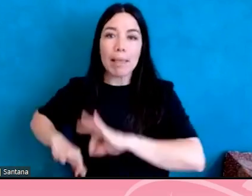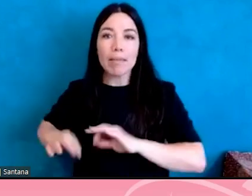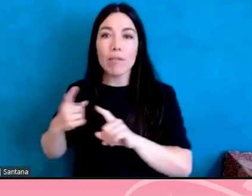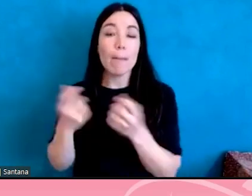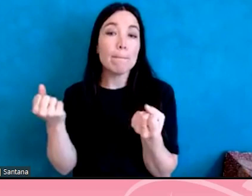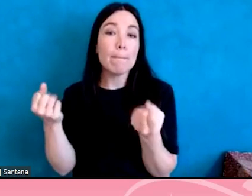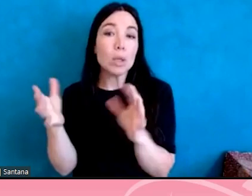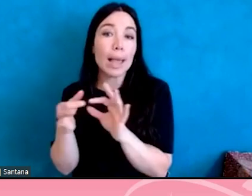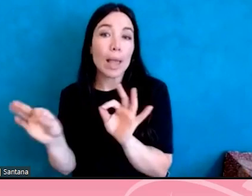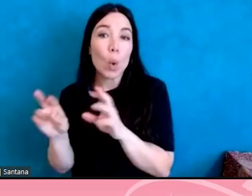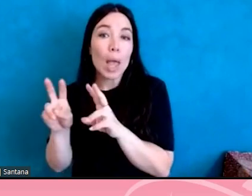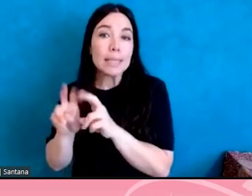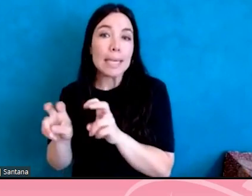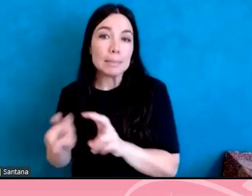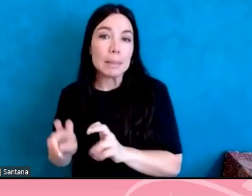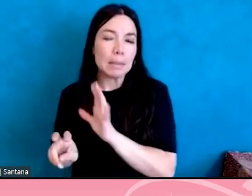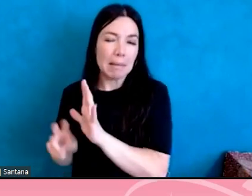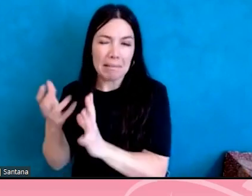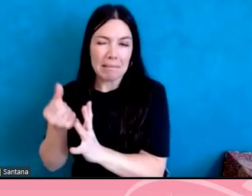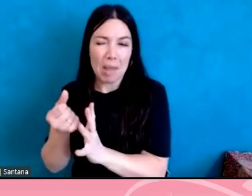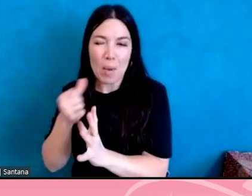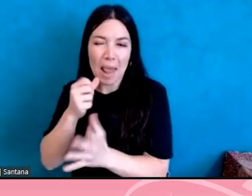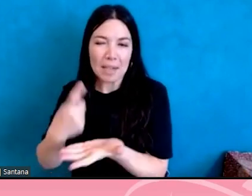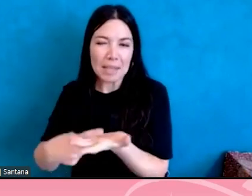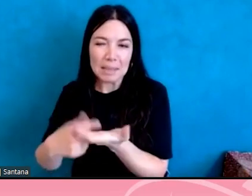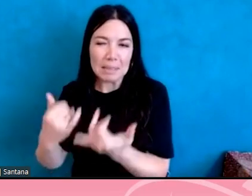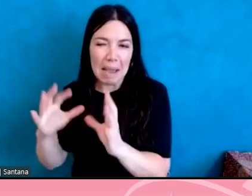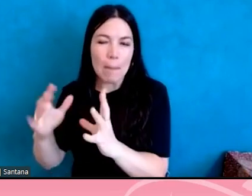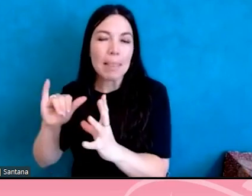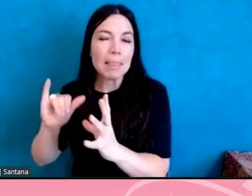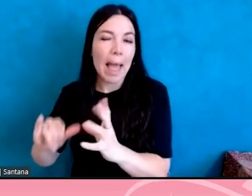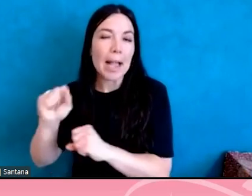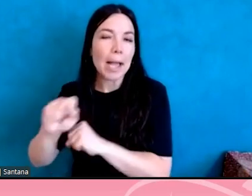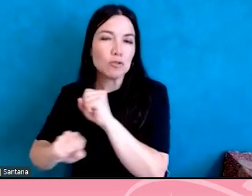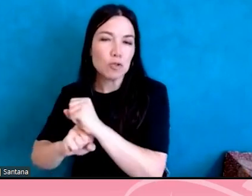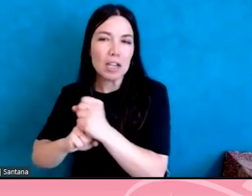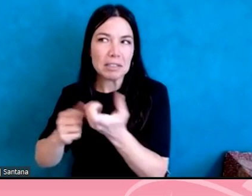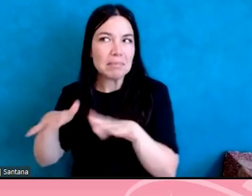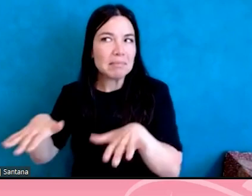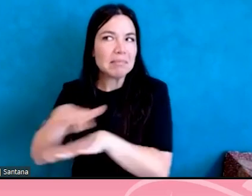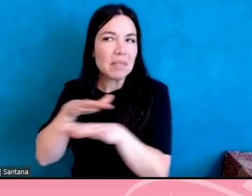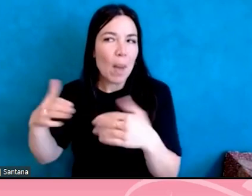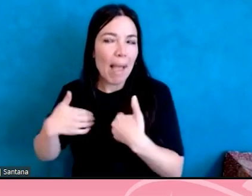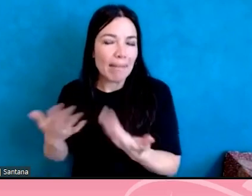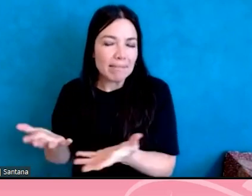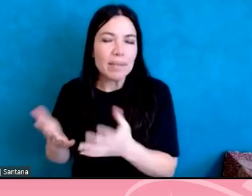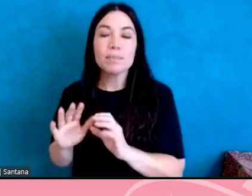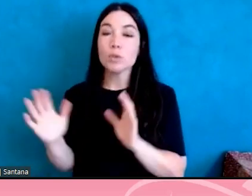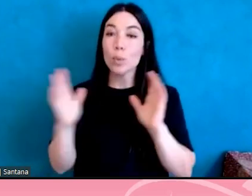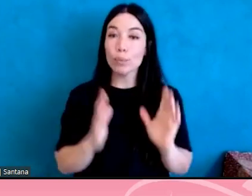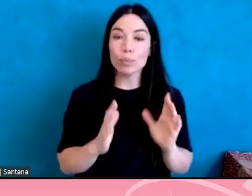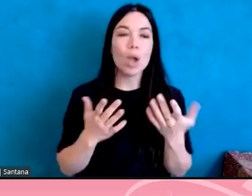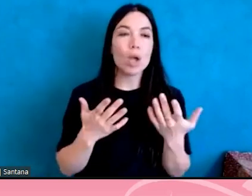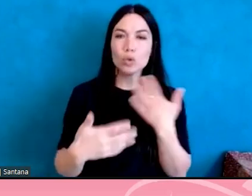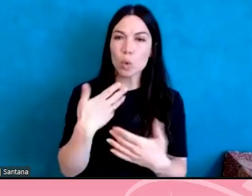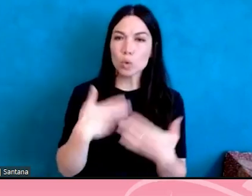going to talk about today, but I want you to be aware of this as a construct. In a sociocultural approach to